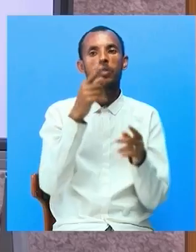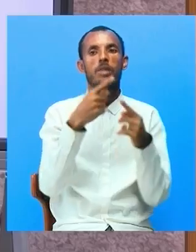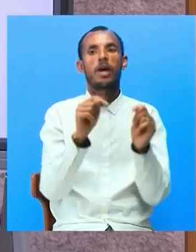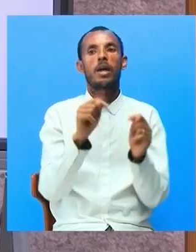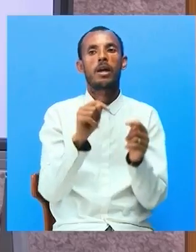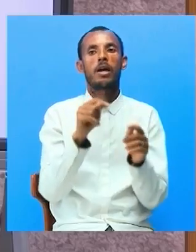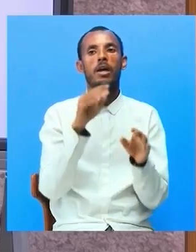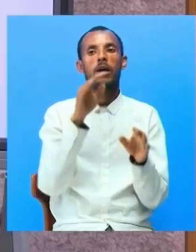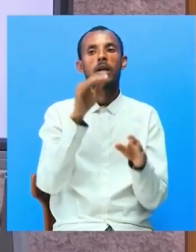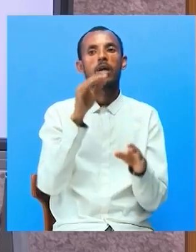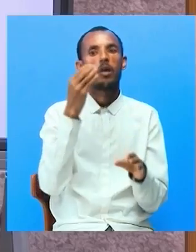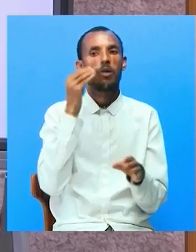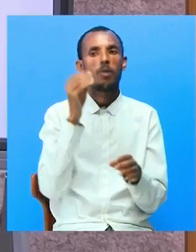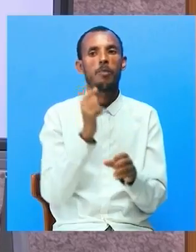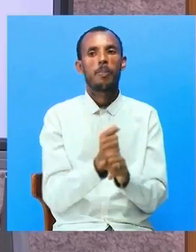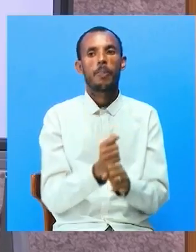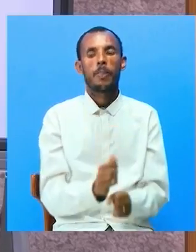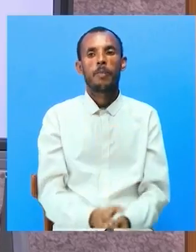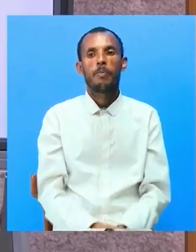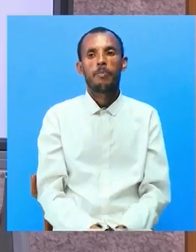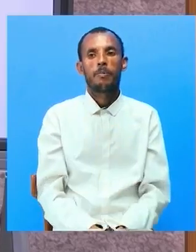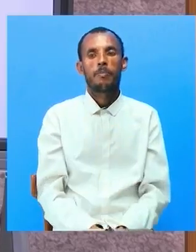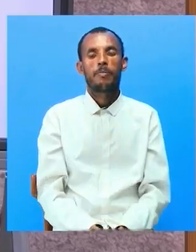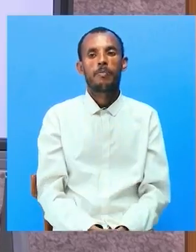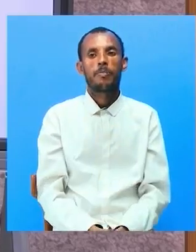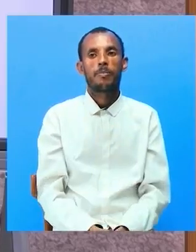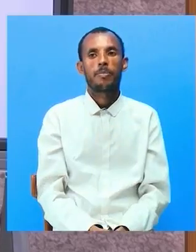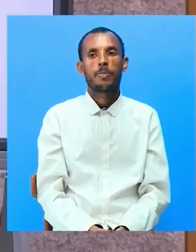you will try in your home.